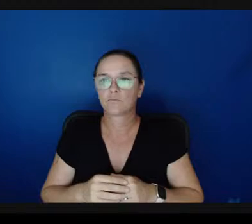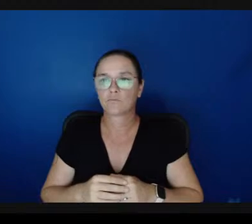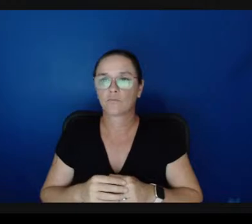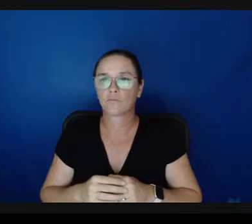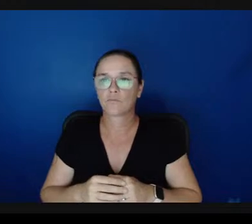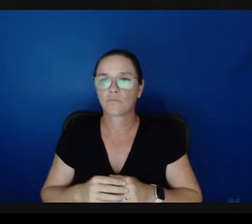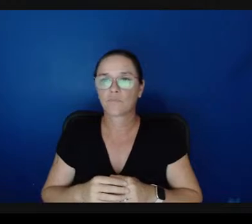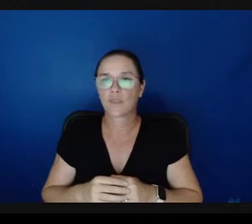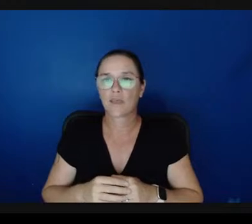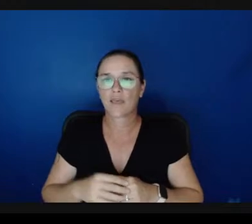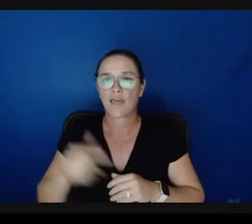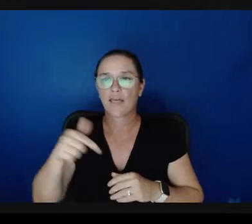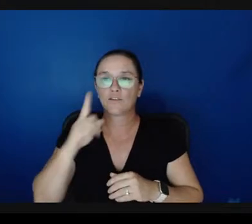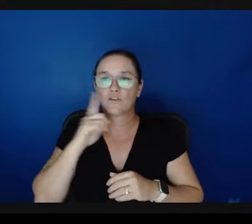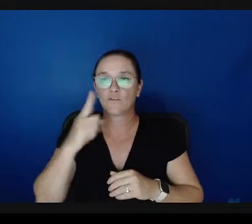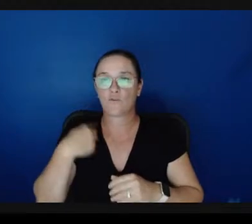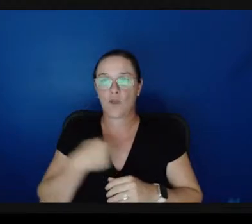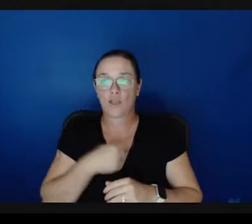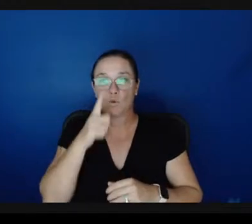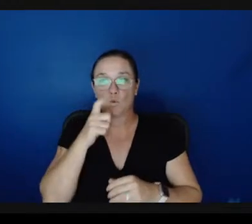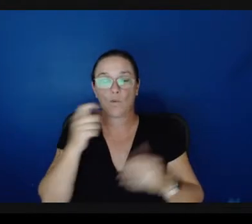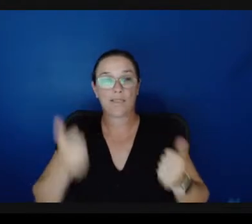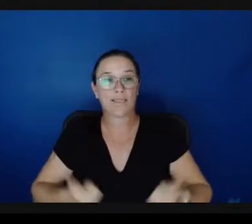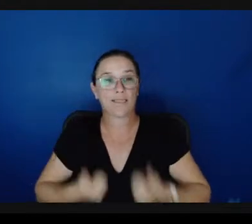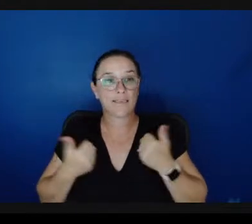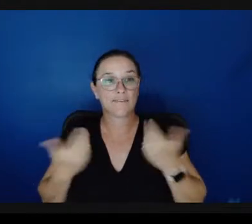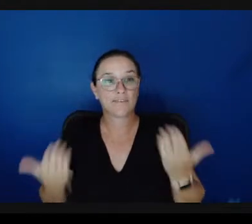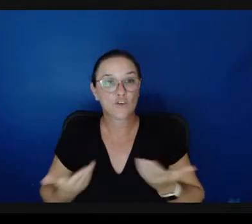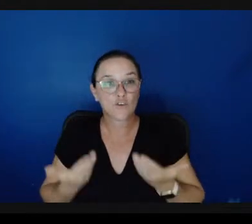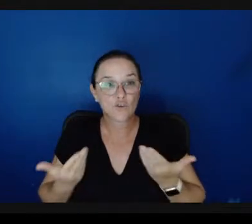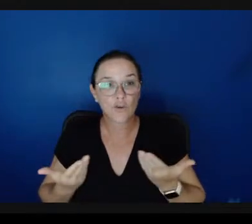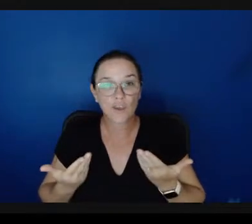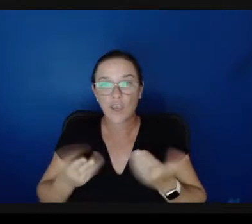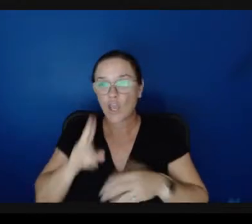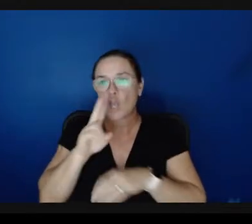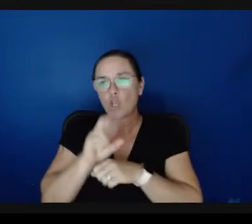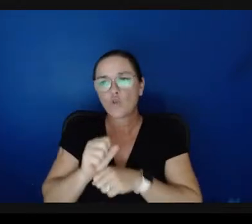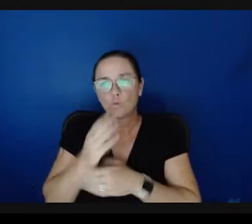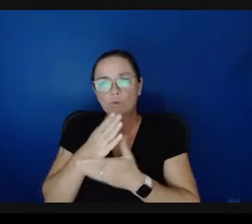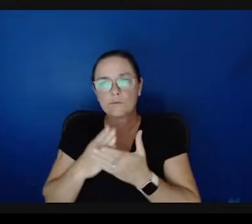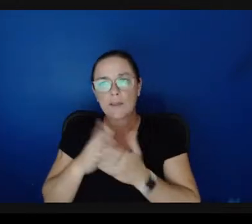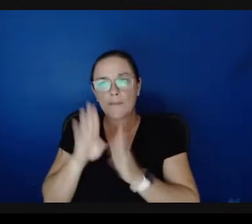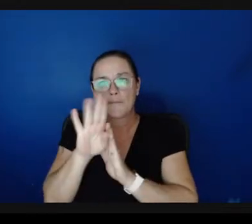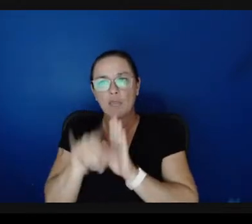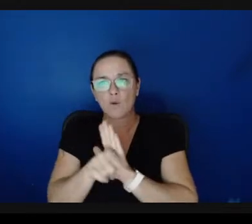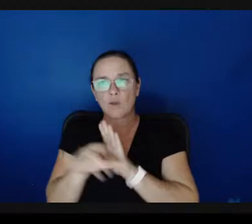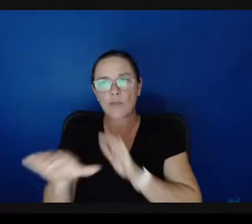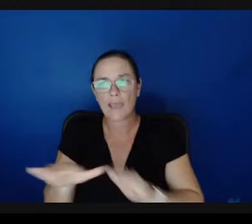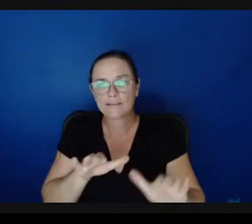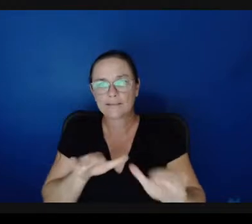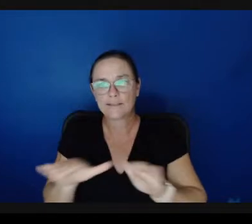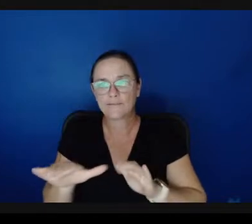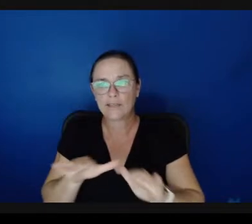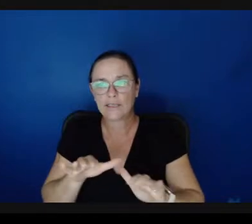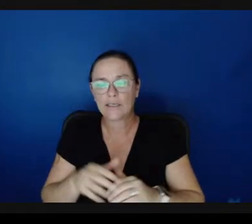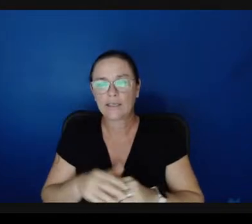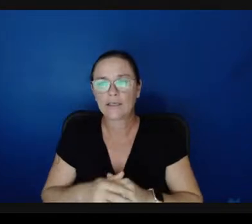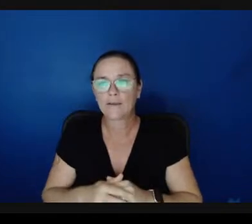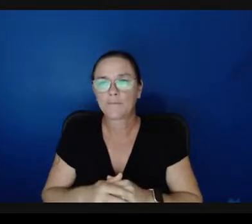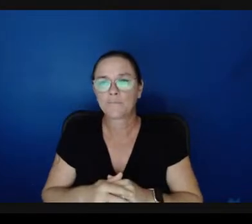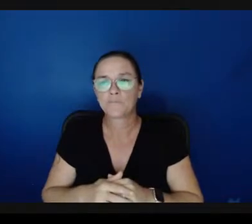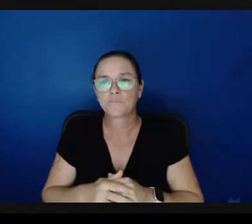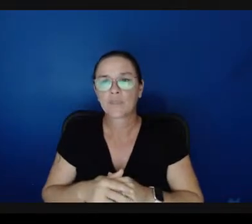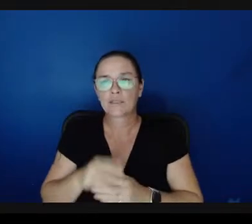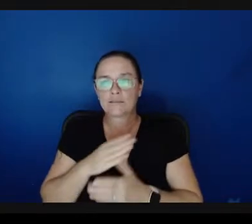those of us who are living here and used to some background activity. This is within a normal background. However, the emissions are still